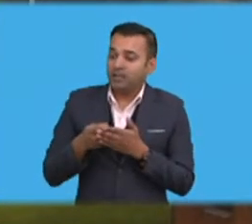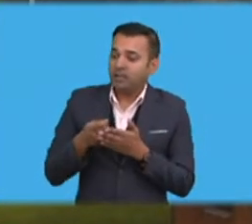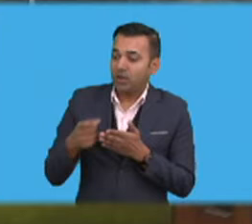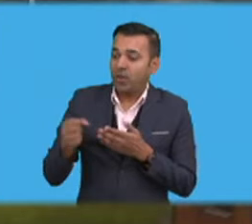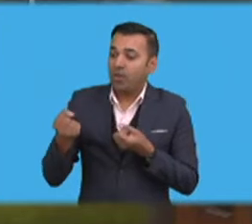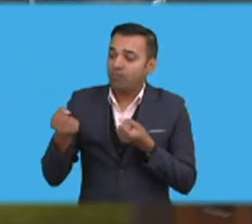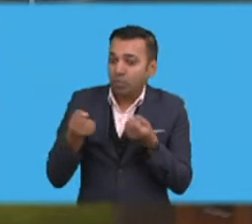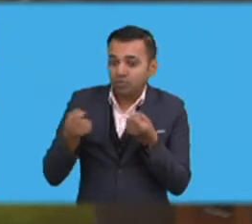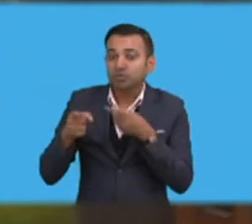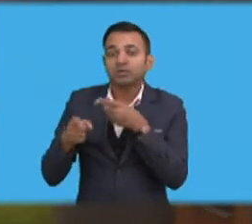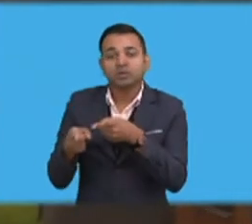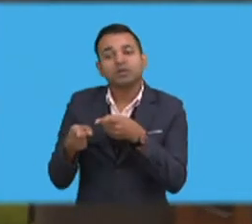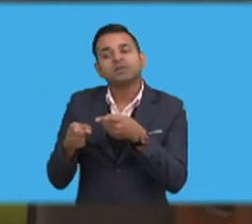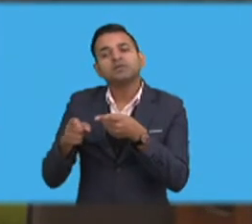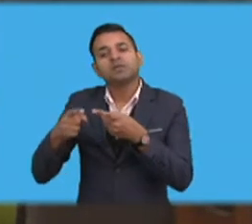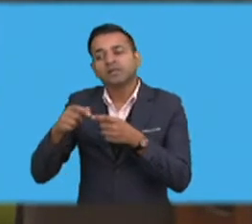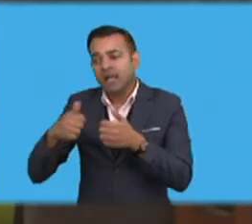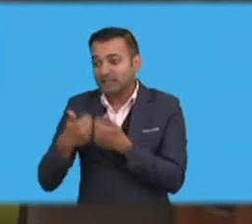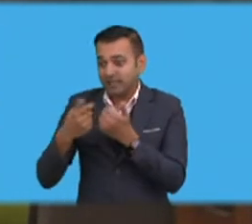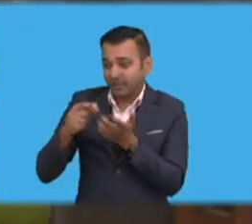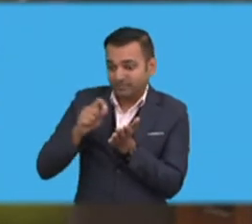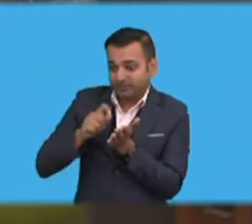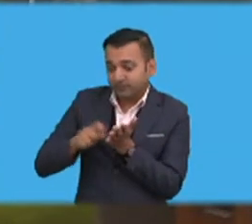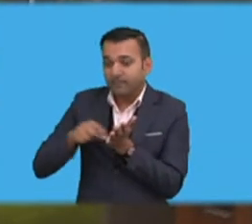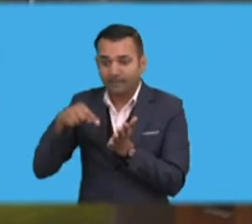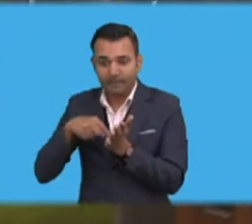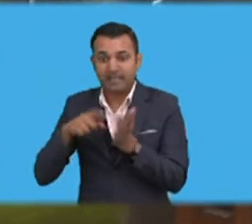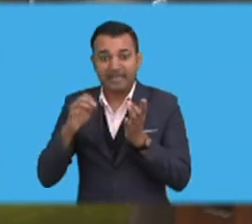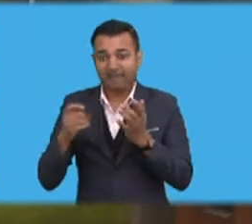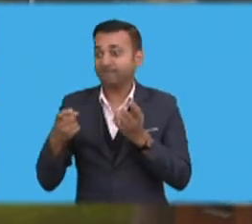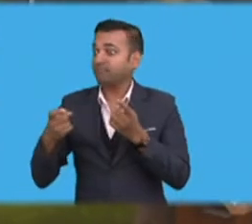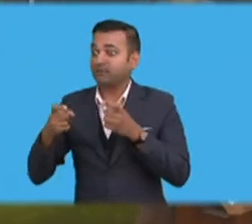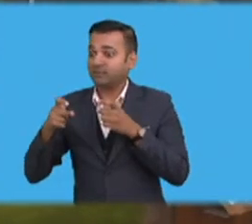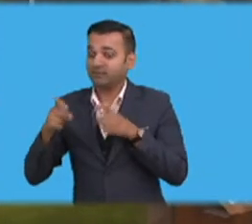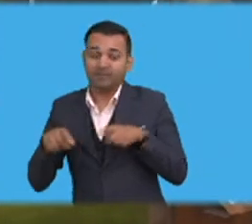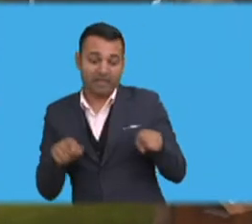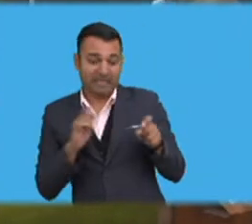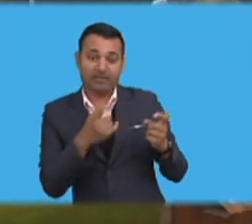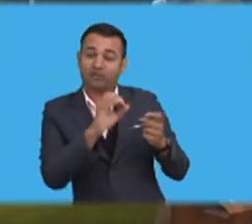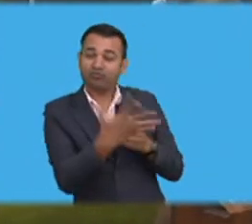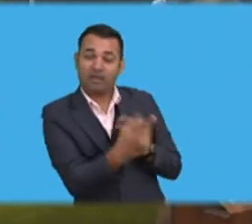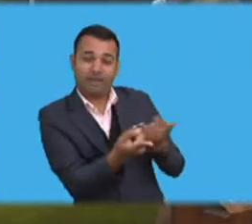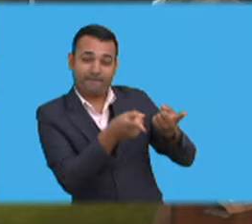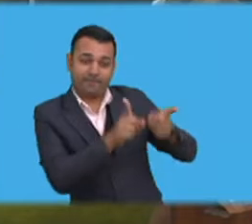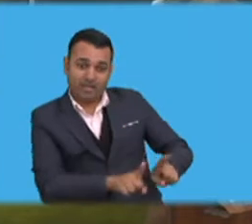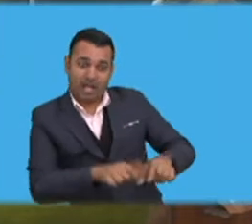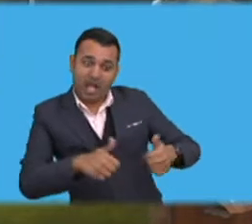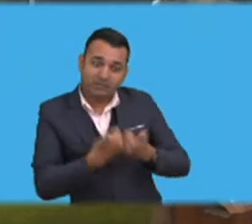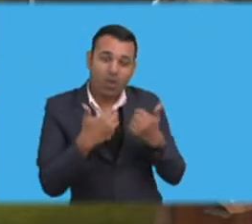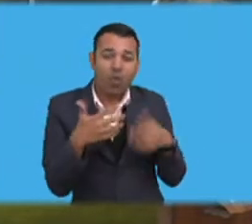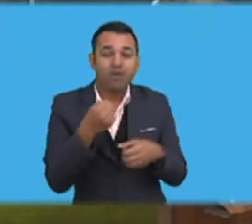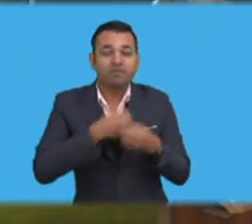law. Should any person suffer any injury or death on our roads as a result of the motor vehicle accident, ACCF